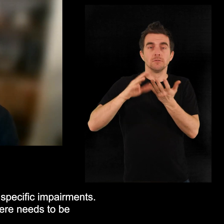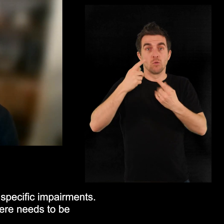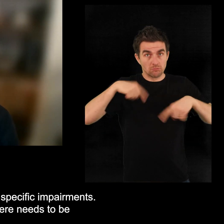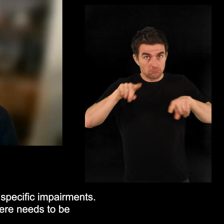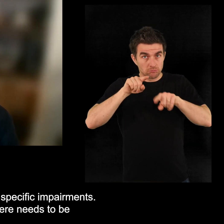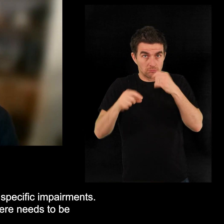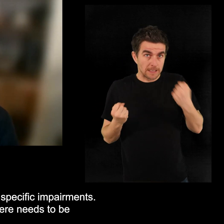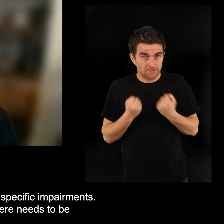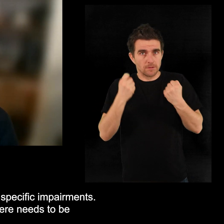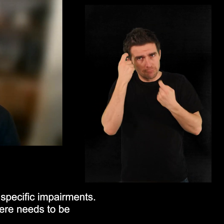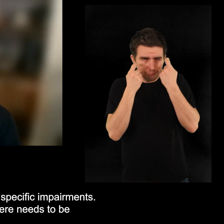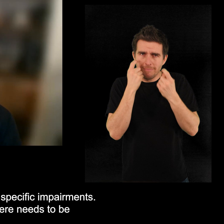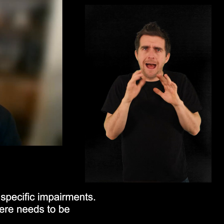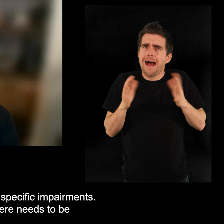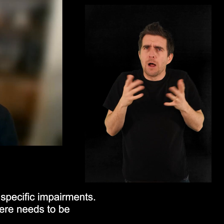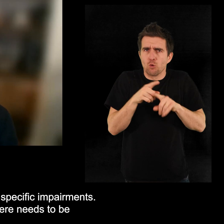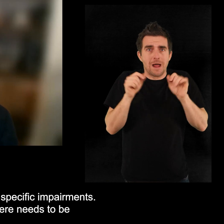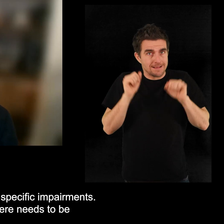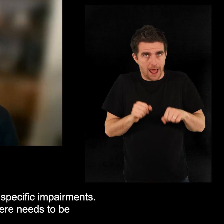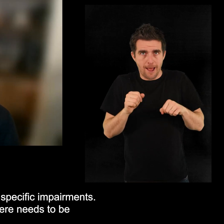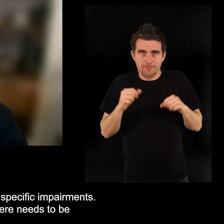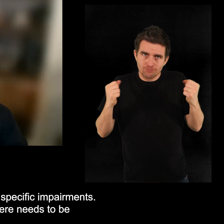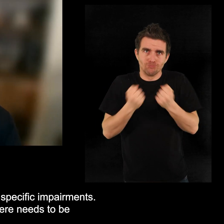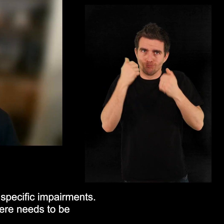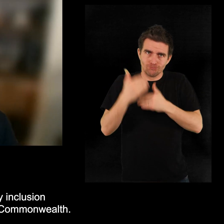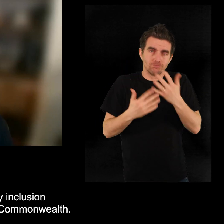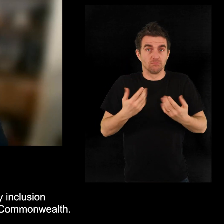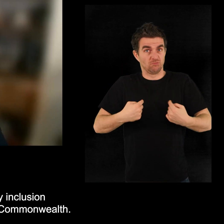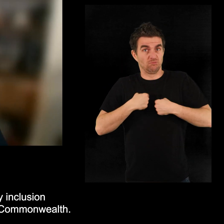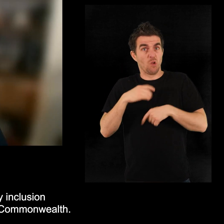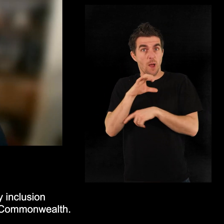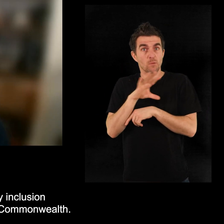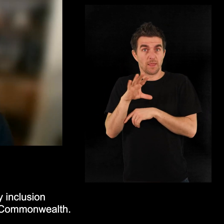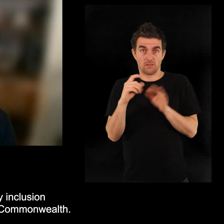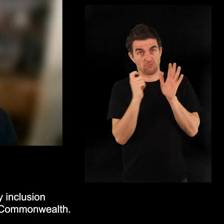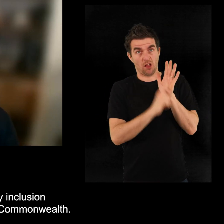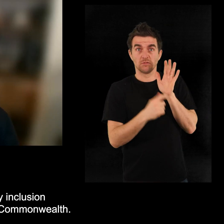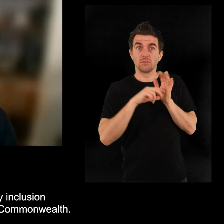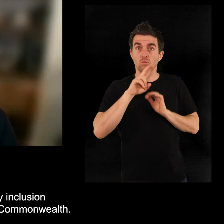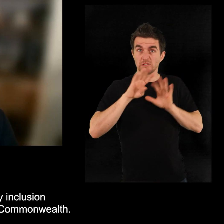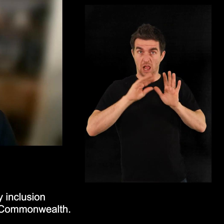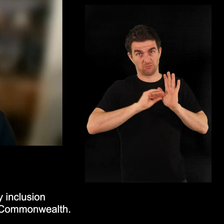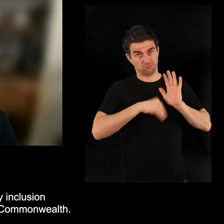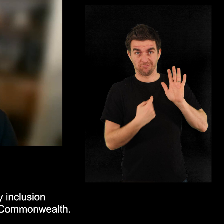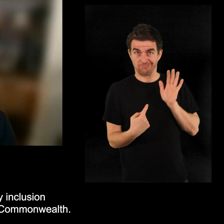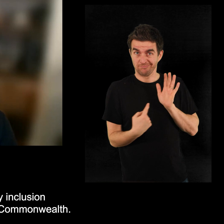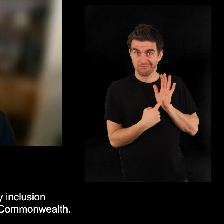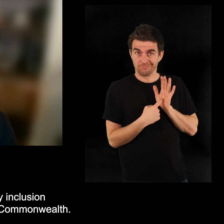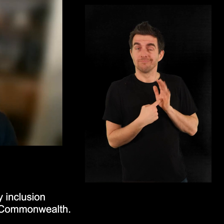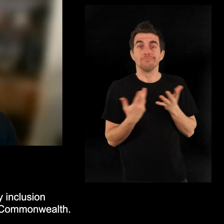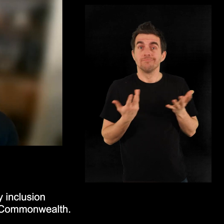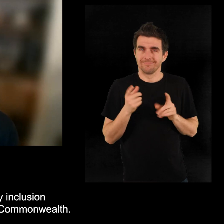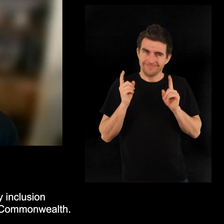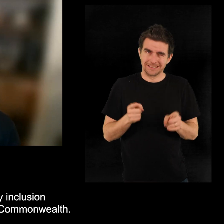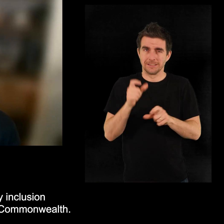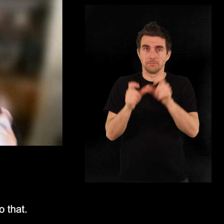for specific impairments. And therefore we say that there needs to be a separate standing disability inclusion protocol and